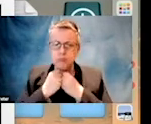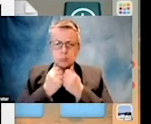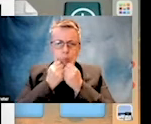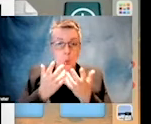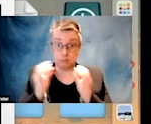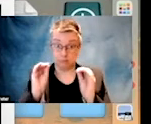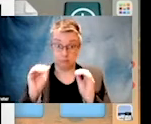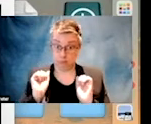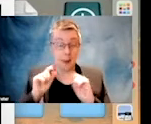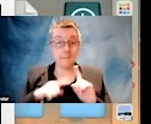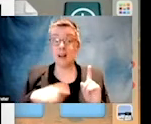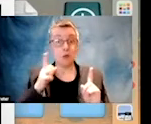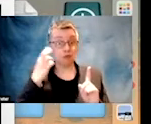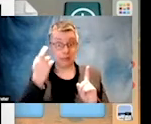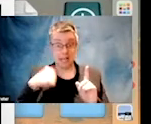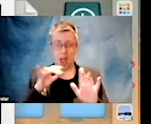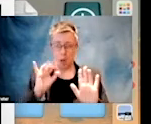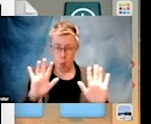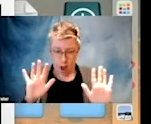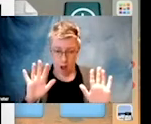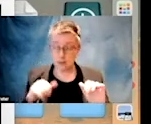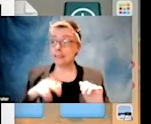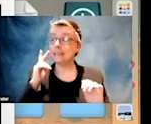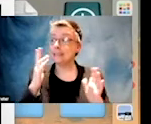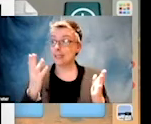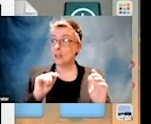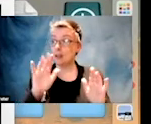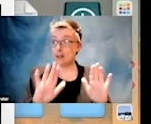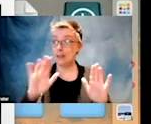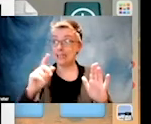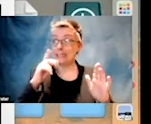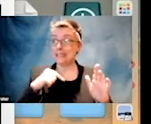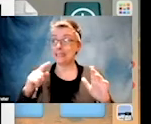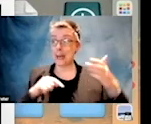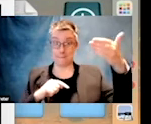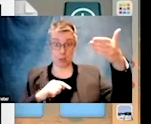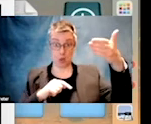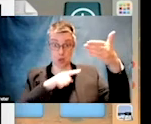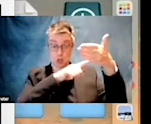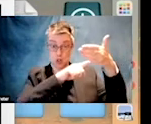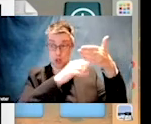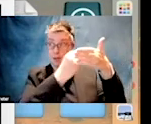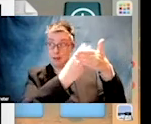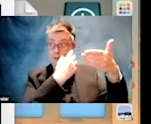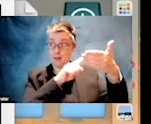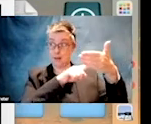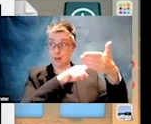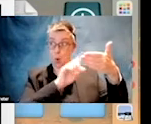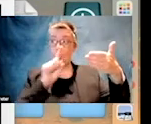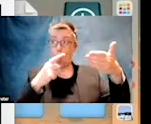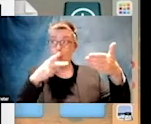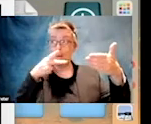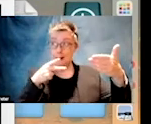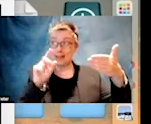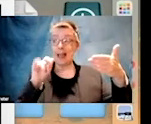just absolutely knocked me out is if you look here in the reflection in the mirror is the only place where Alison and her mother